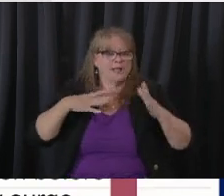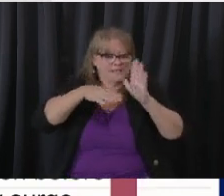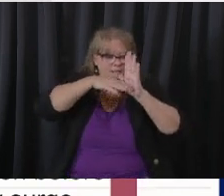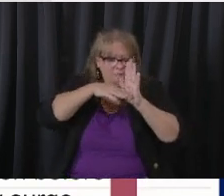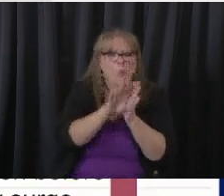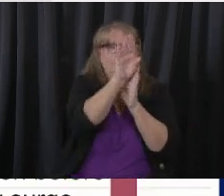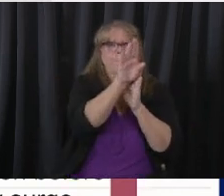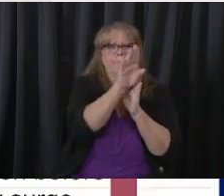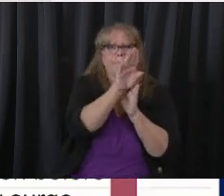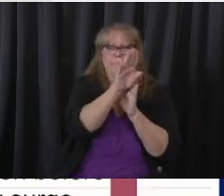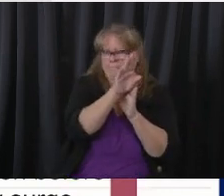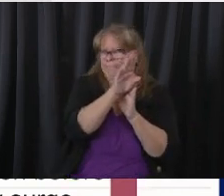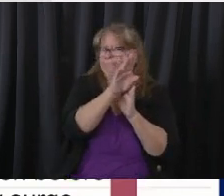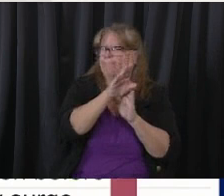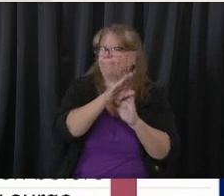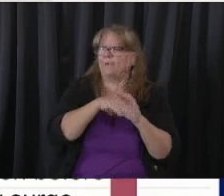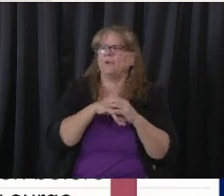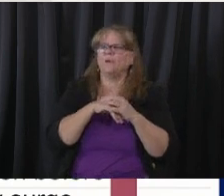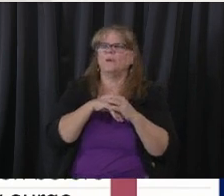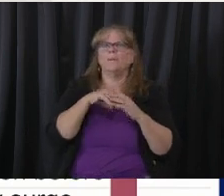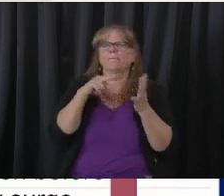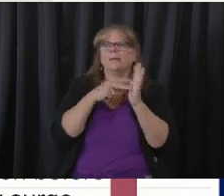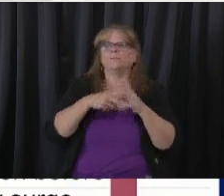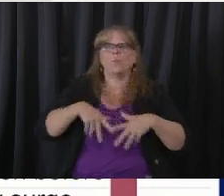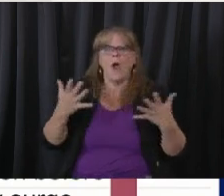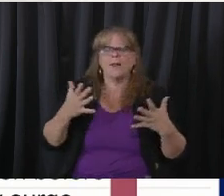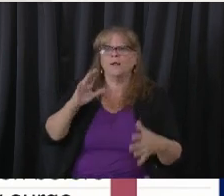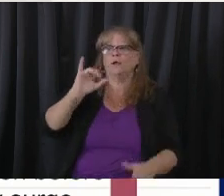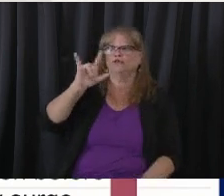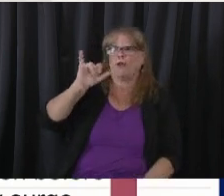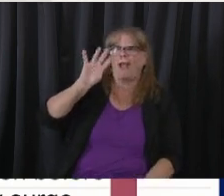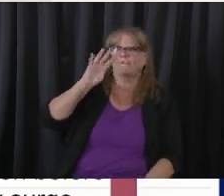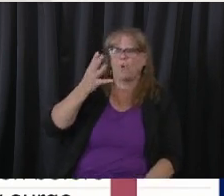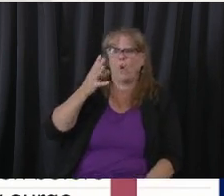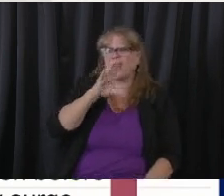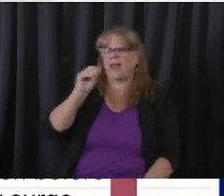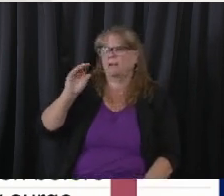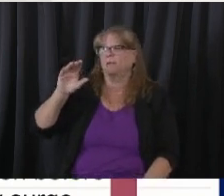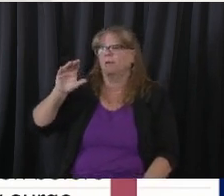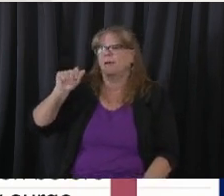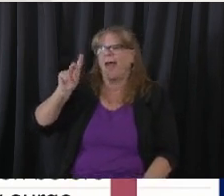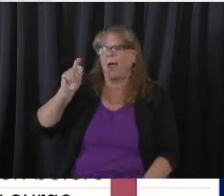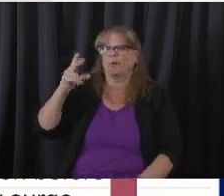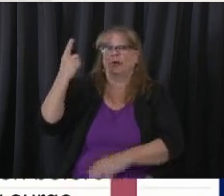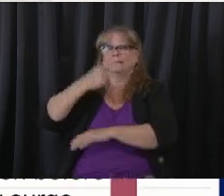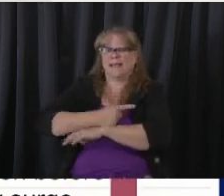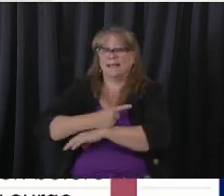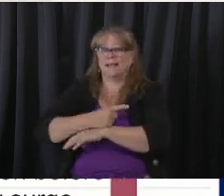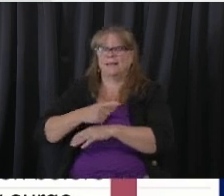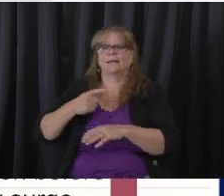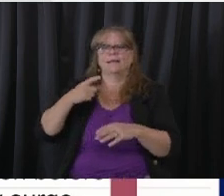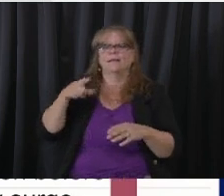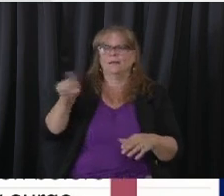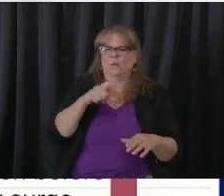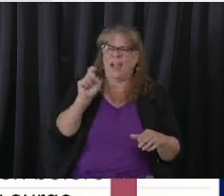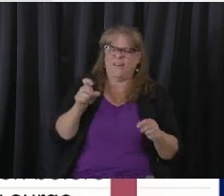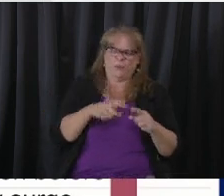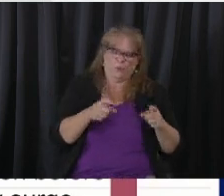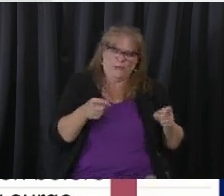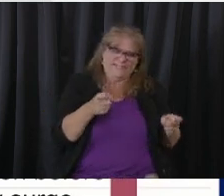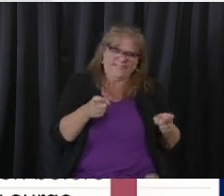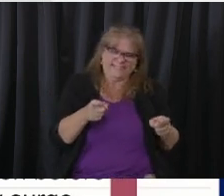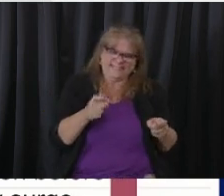that 4th of July surge that we saw. Similarly, ahead of the Labor Day surge of disease transmission, we were at a low point in